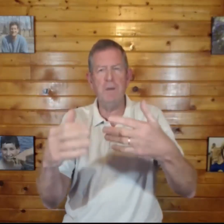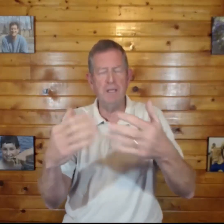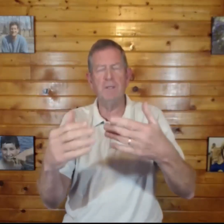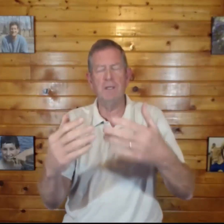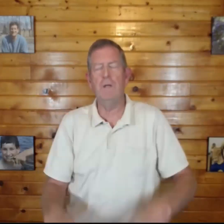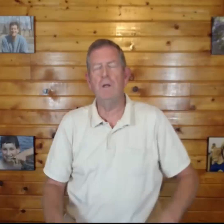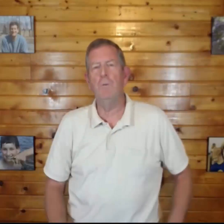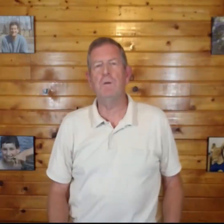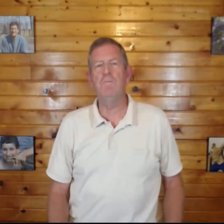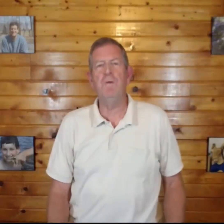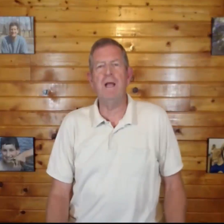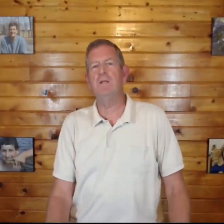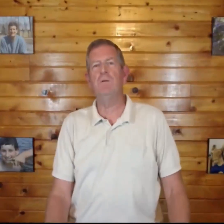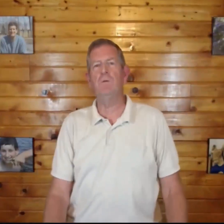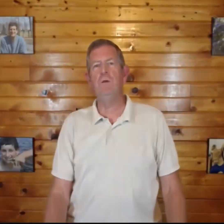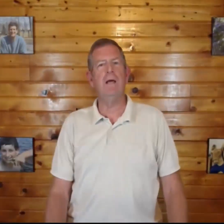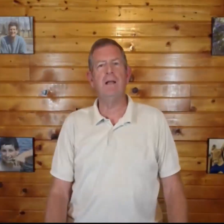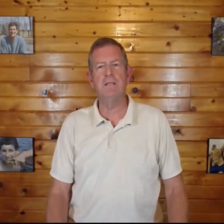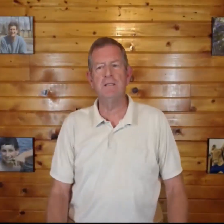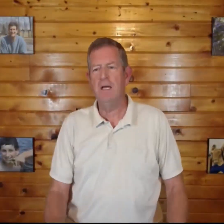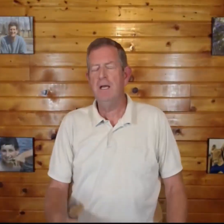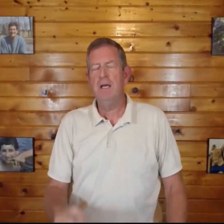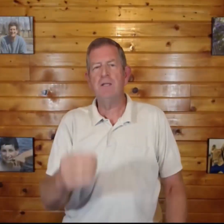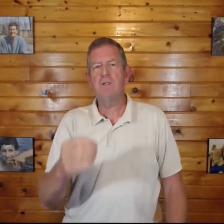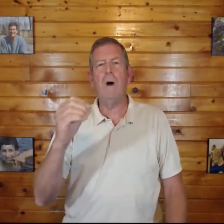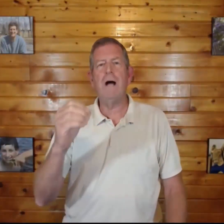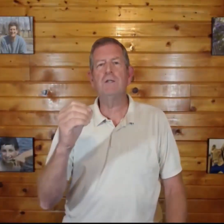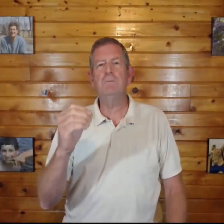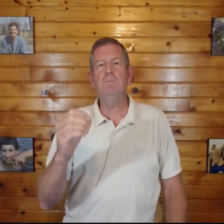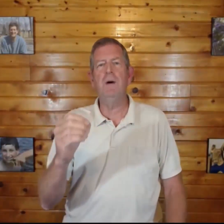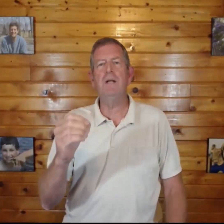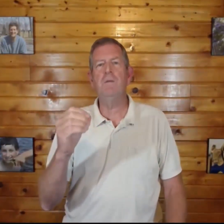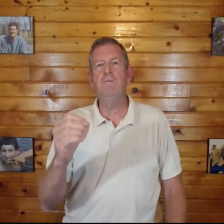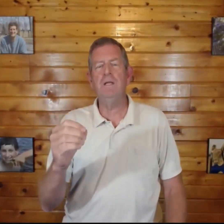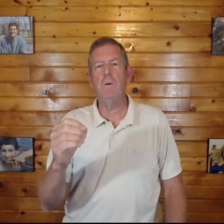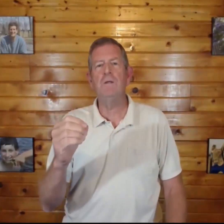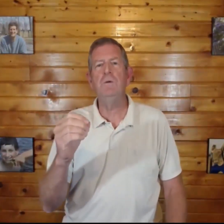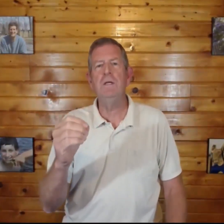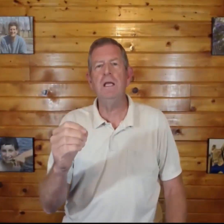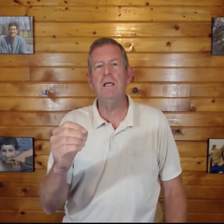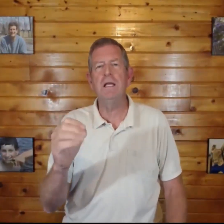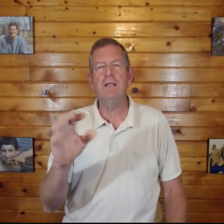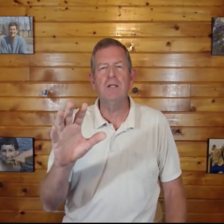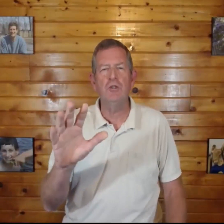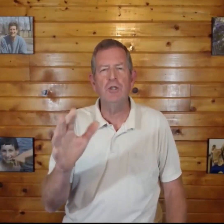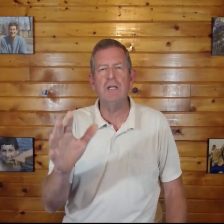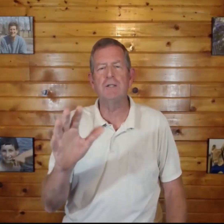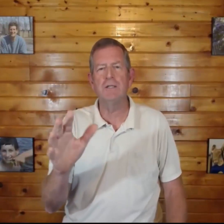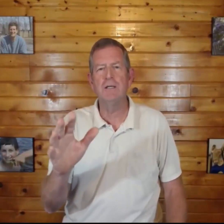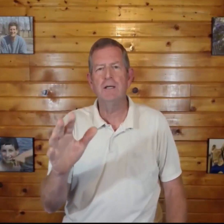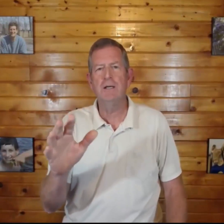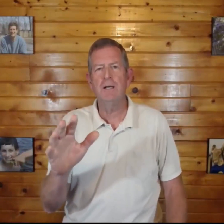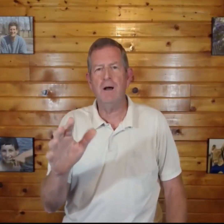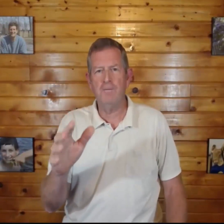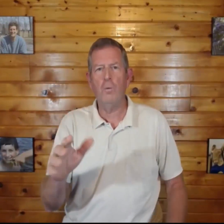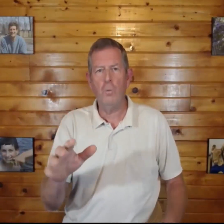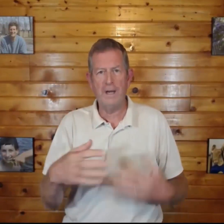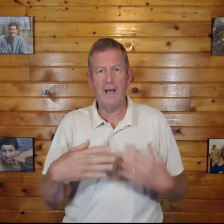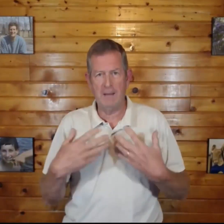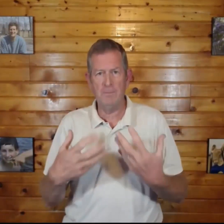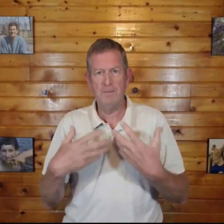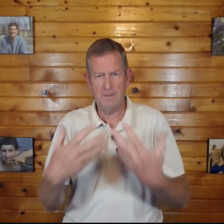increase the pace at which you're advancing through the ULAT lessons, is to watch as much of the video as you need to get the gist